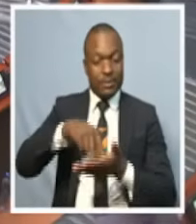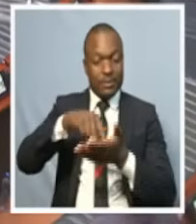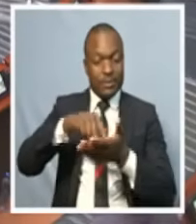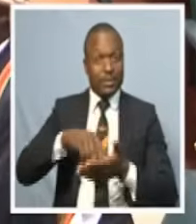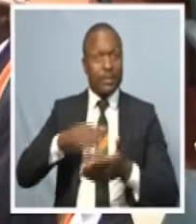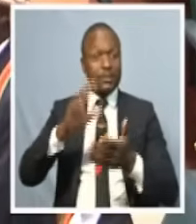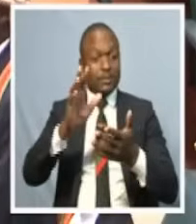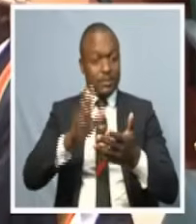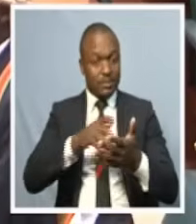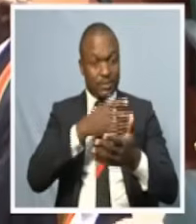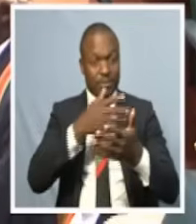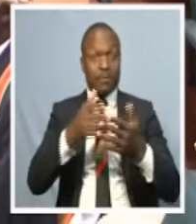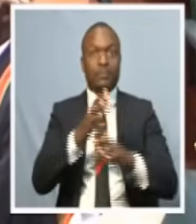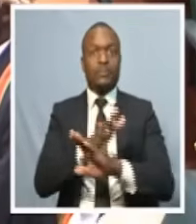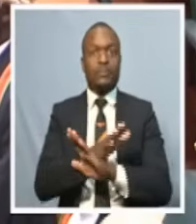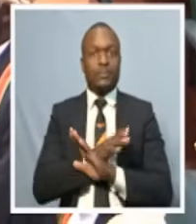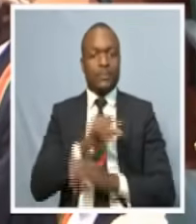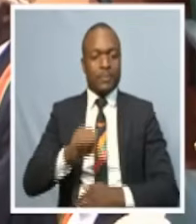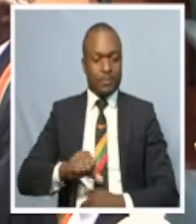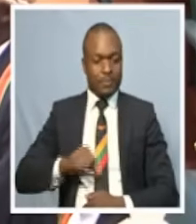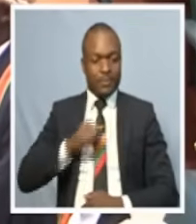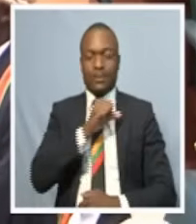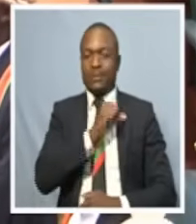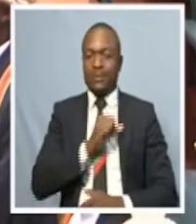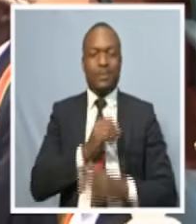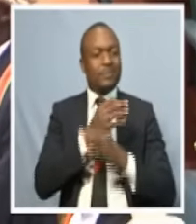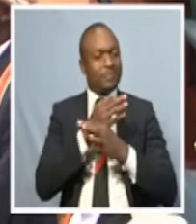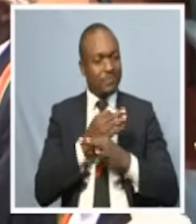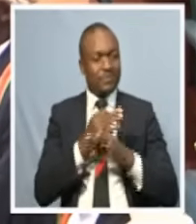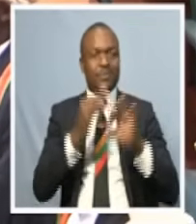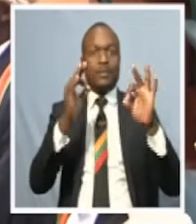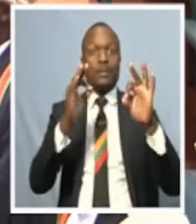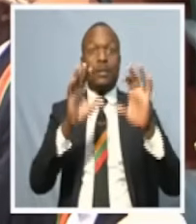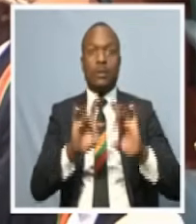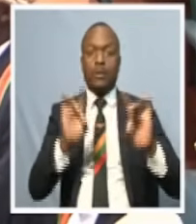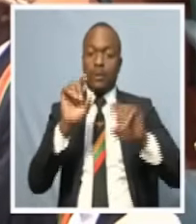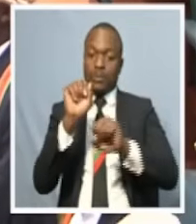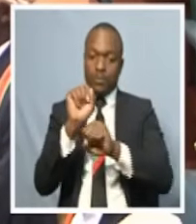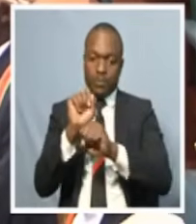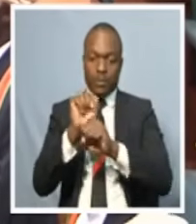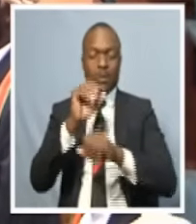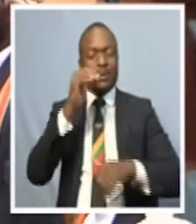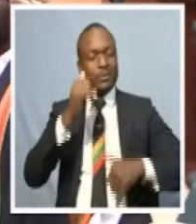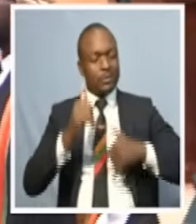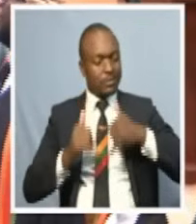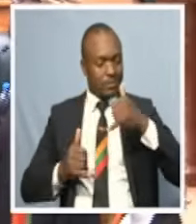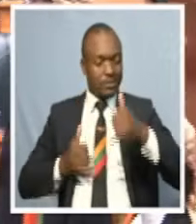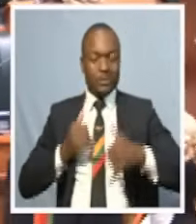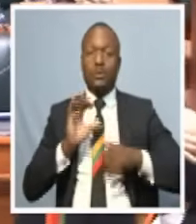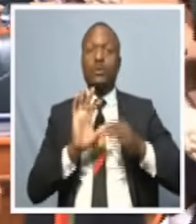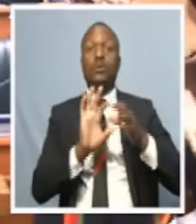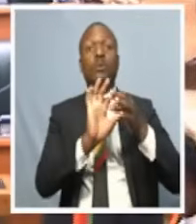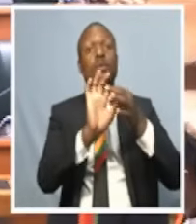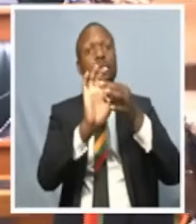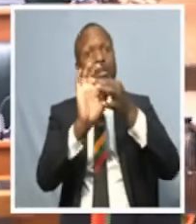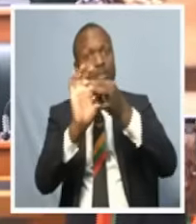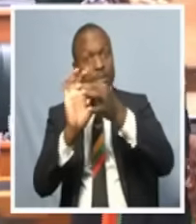Tendency of Zambia, proud and free, land of work and joy